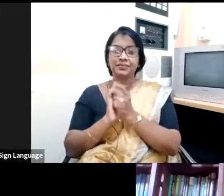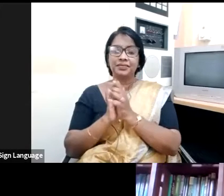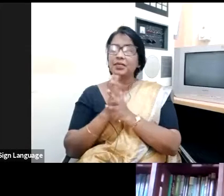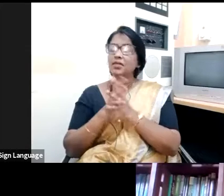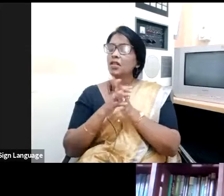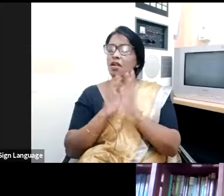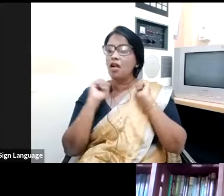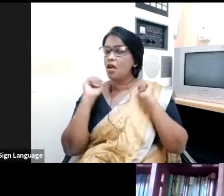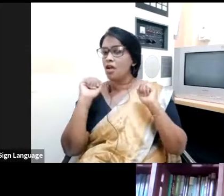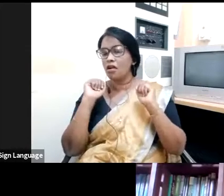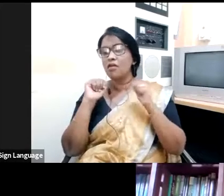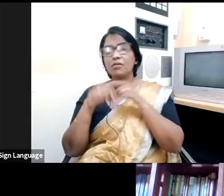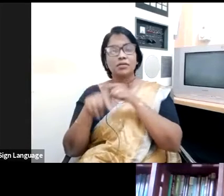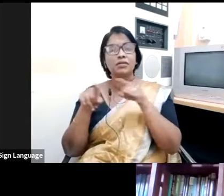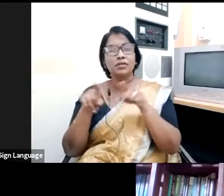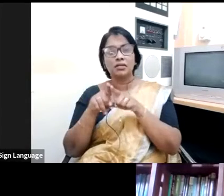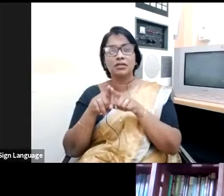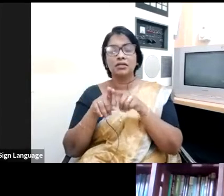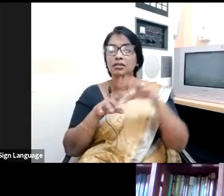at LPTA Plantation.